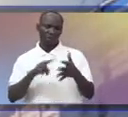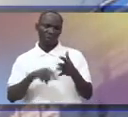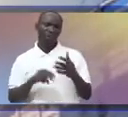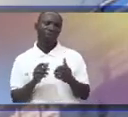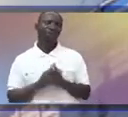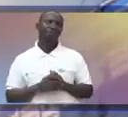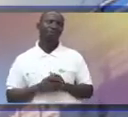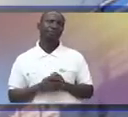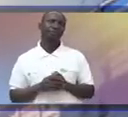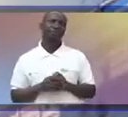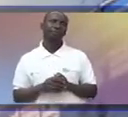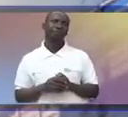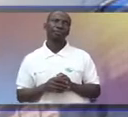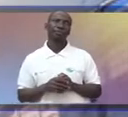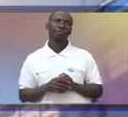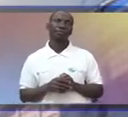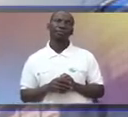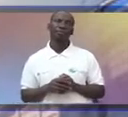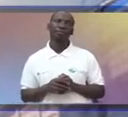to say. Let us read.